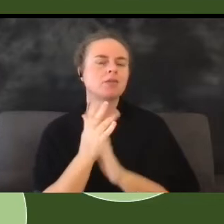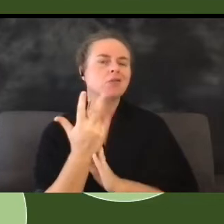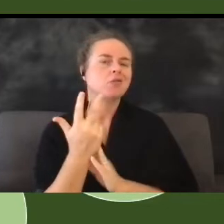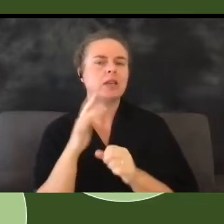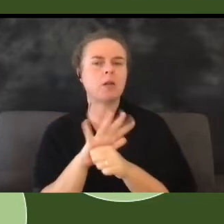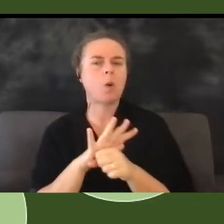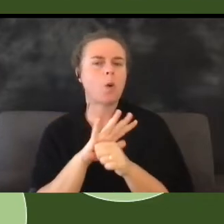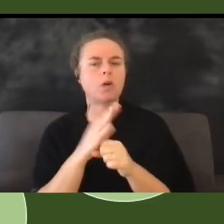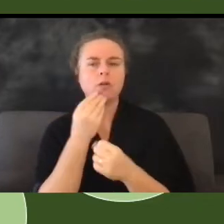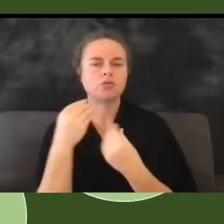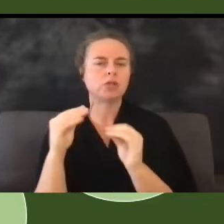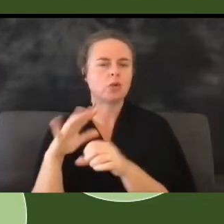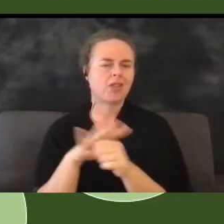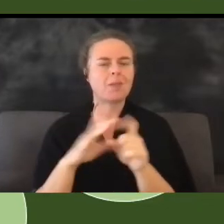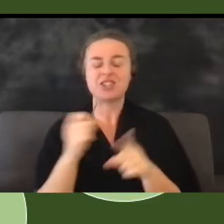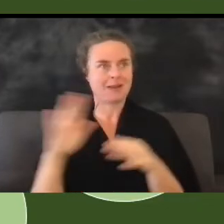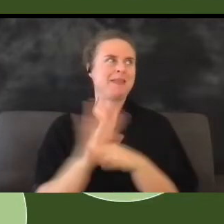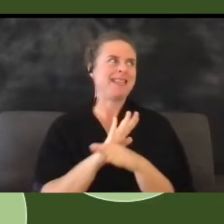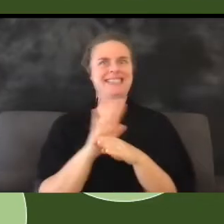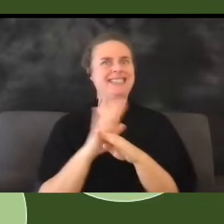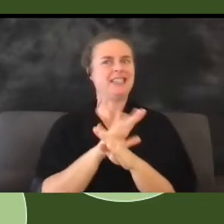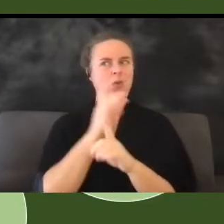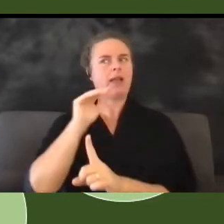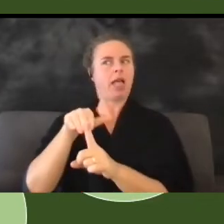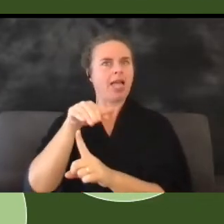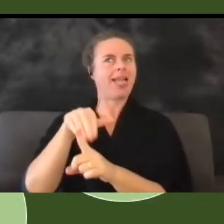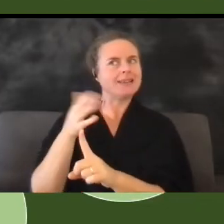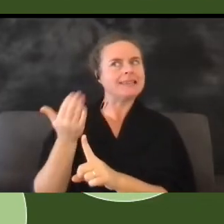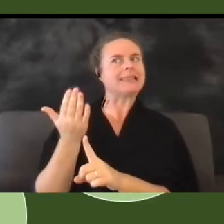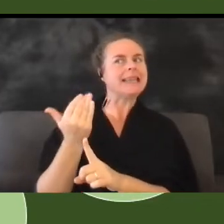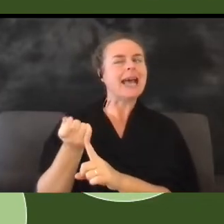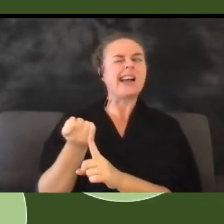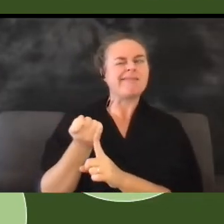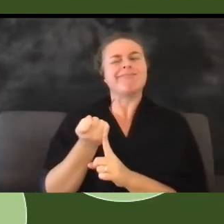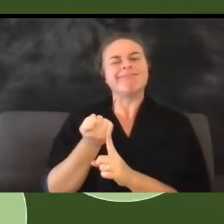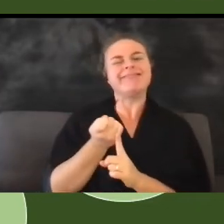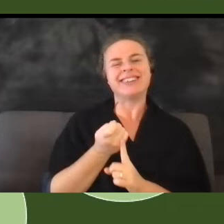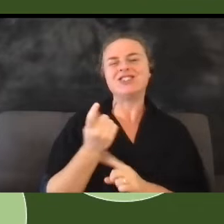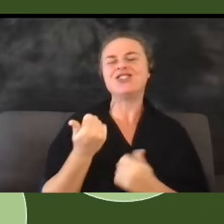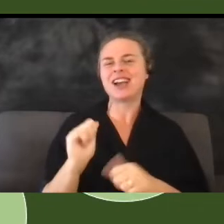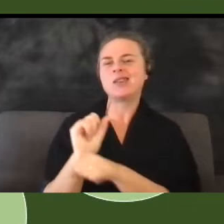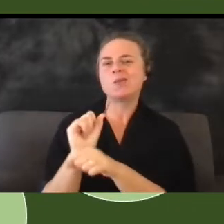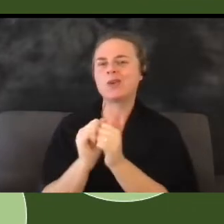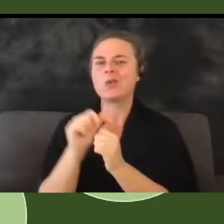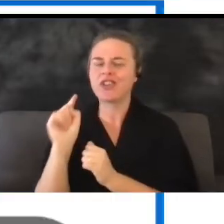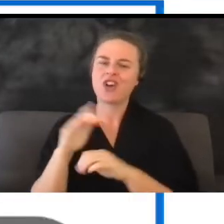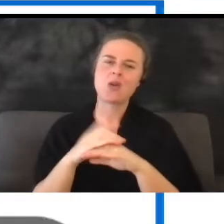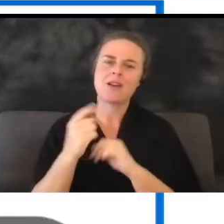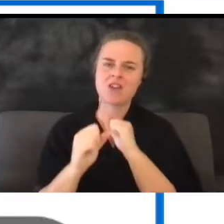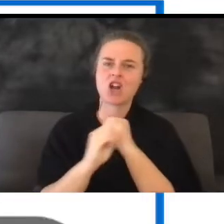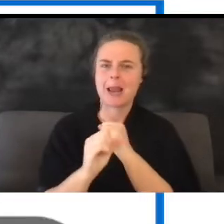busy. So it's been kind of slow moving, but we're trying to work with them on one of our campaigns.